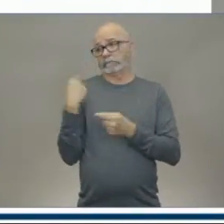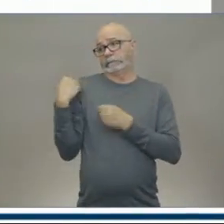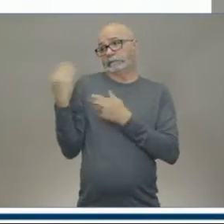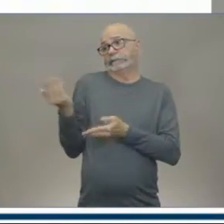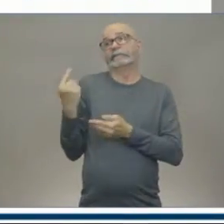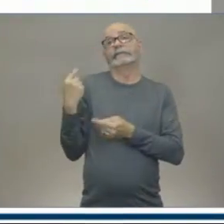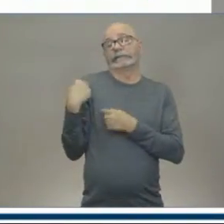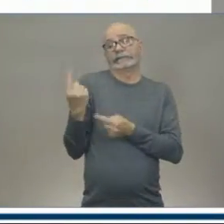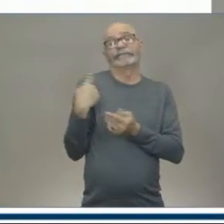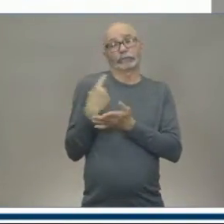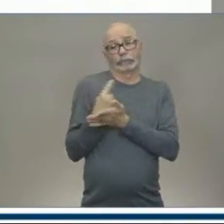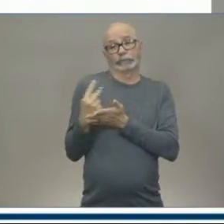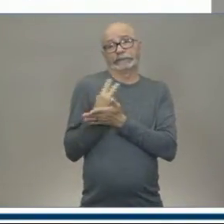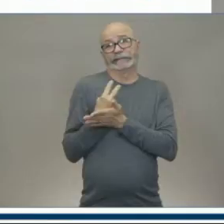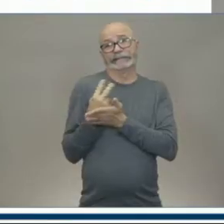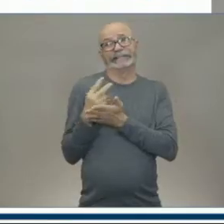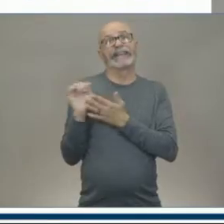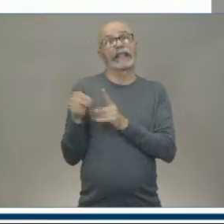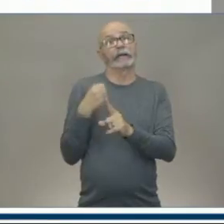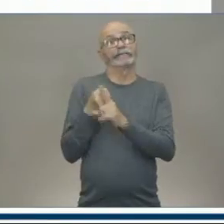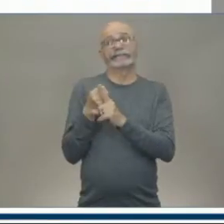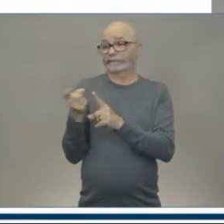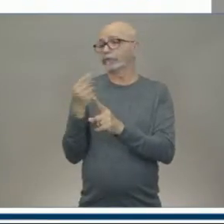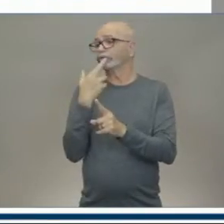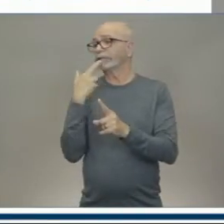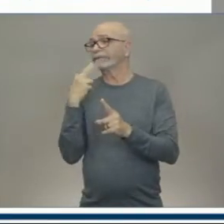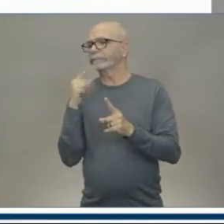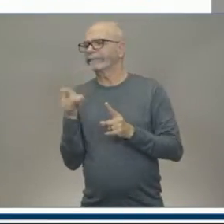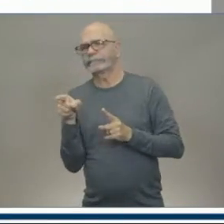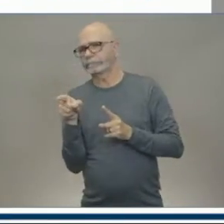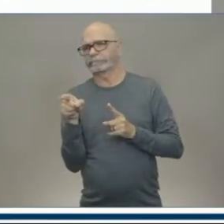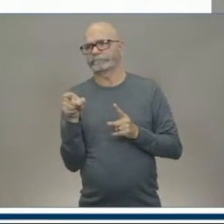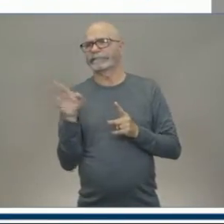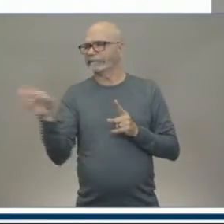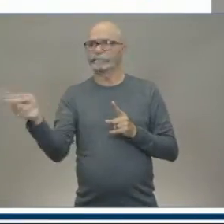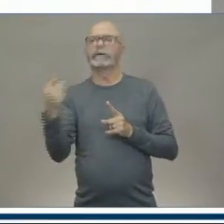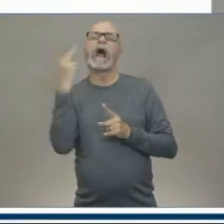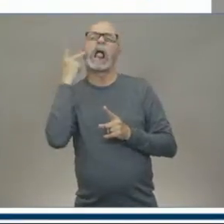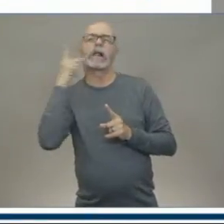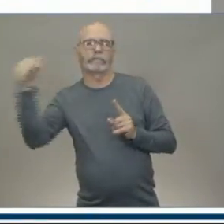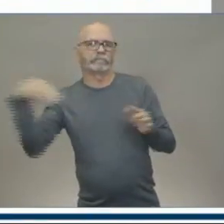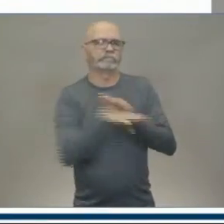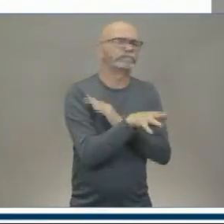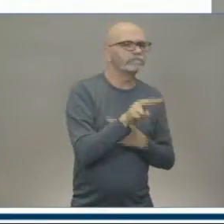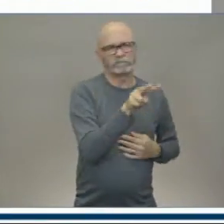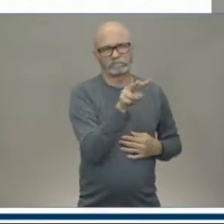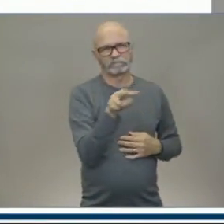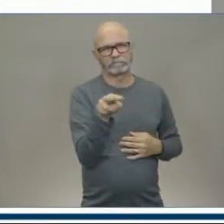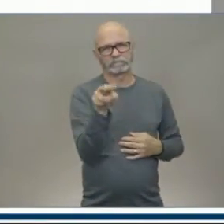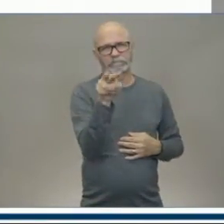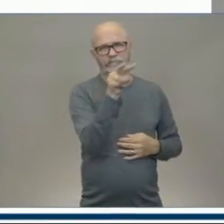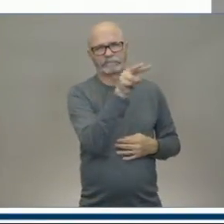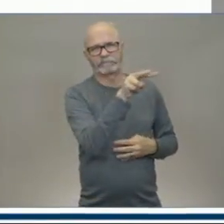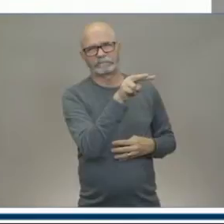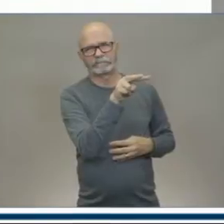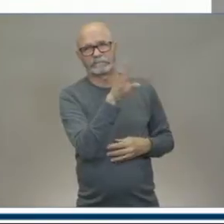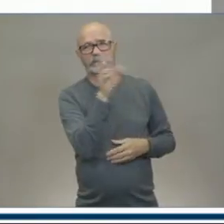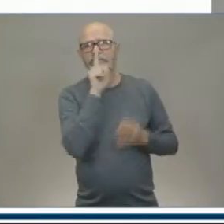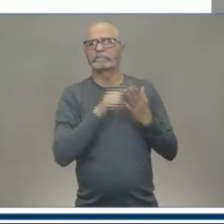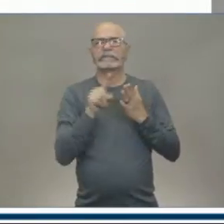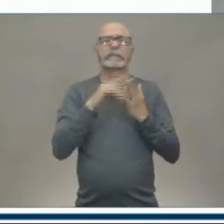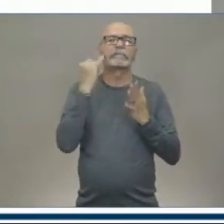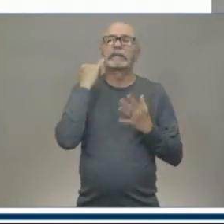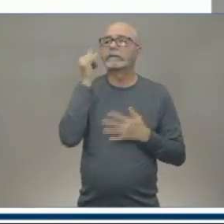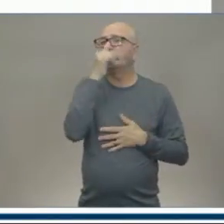One of the first things we do is have an inspector go in there. I asked for, a sense from the inspectors of what they were seeing, and that